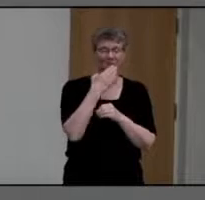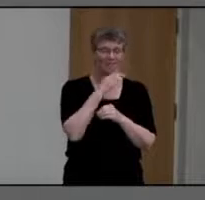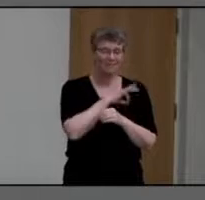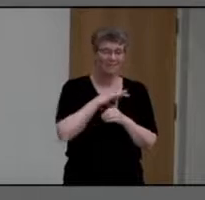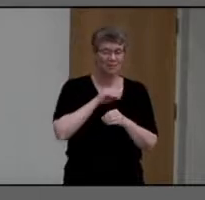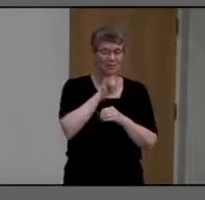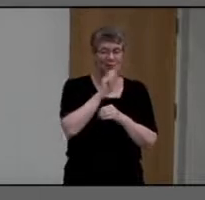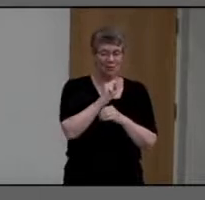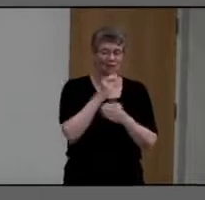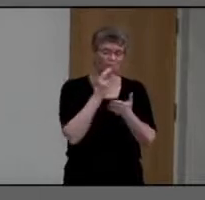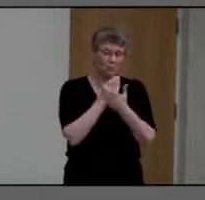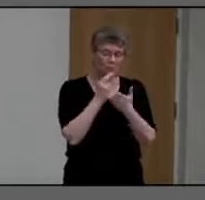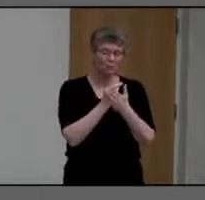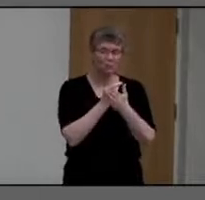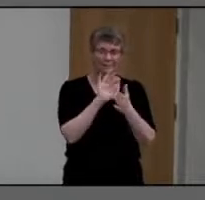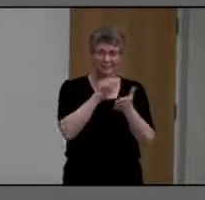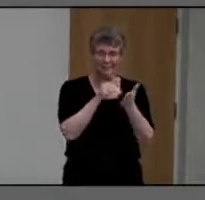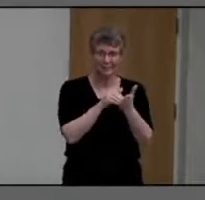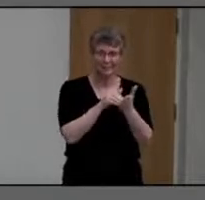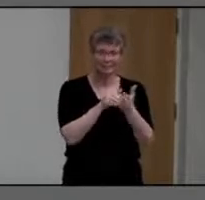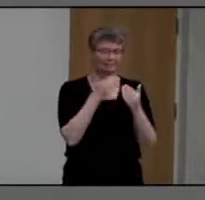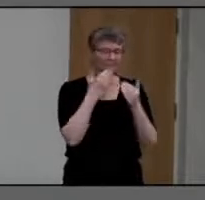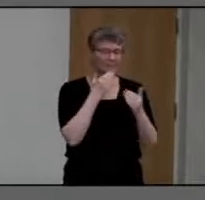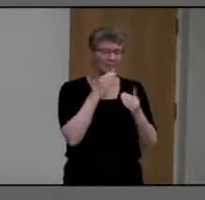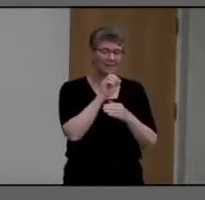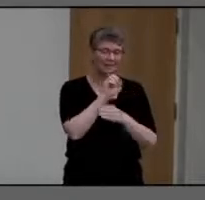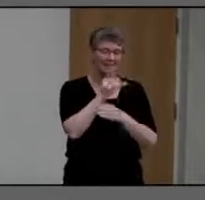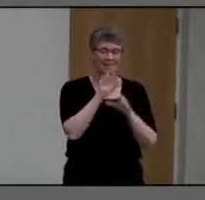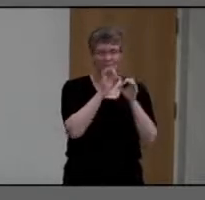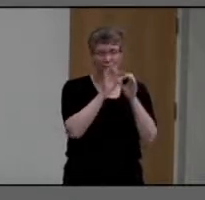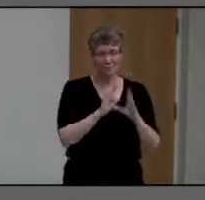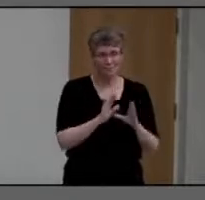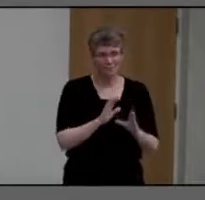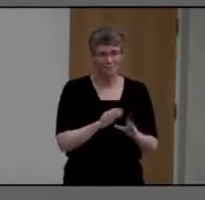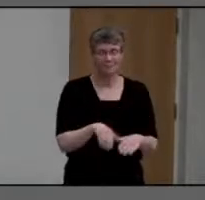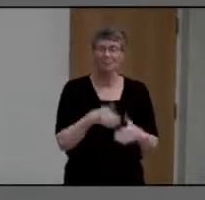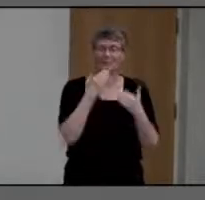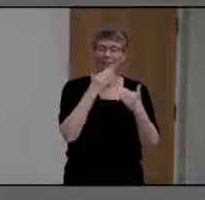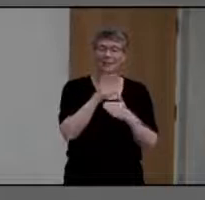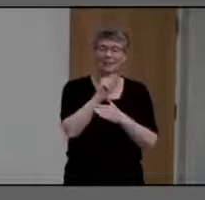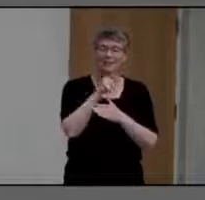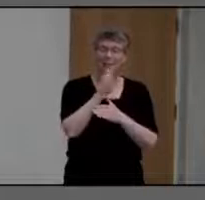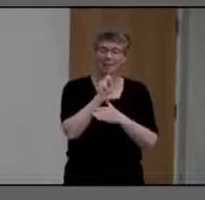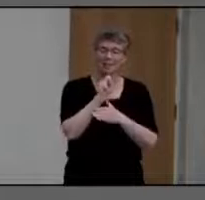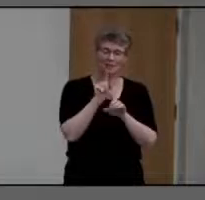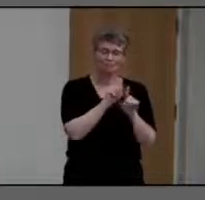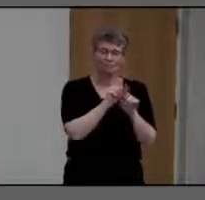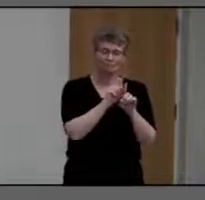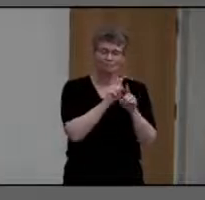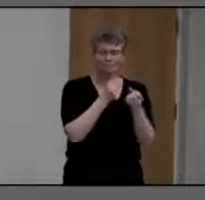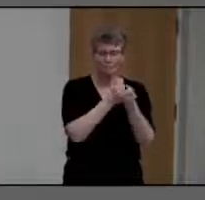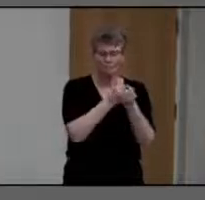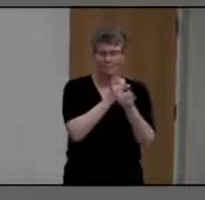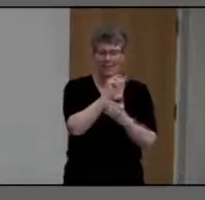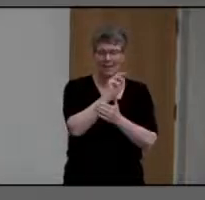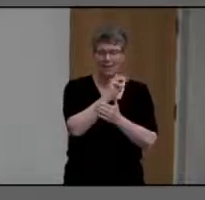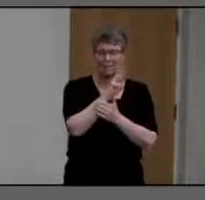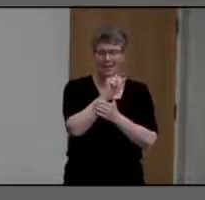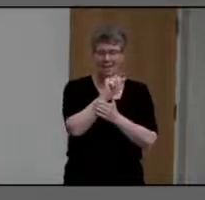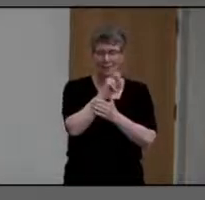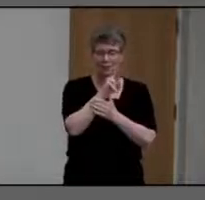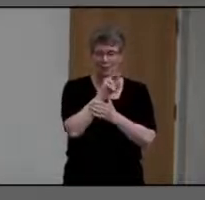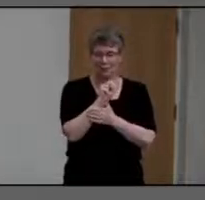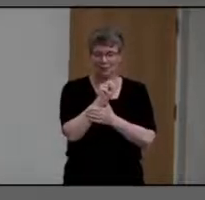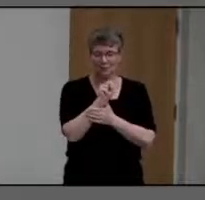our American Sign Language interpreters and campus ambassadors, and our volunteer centers. So a